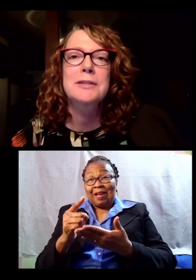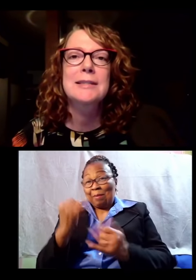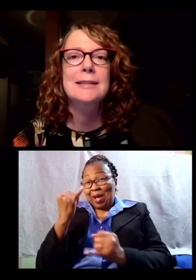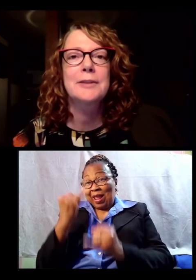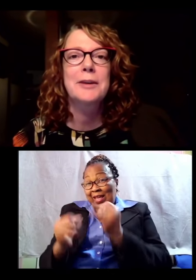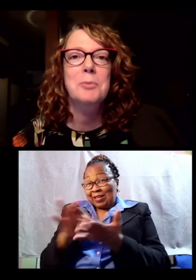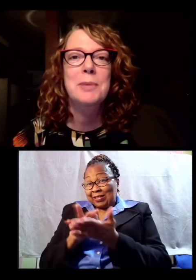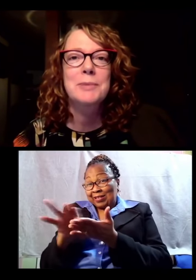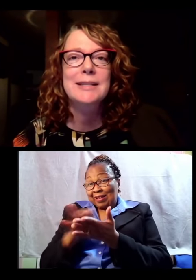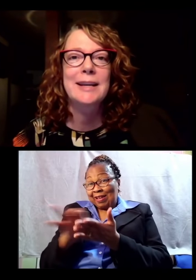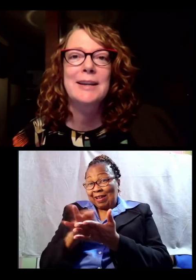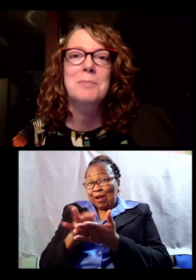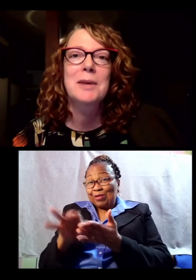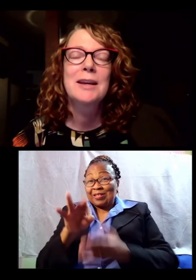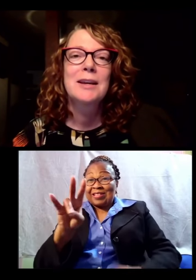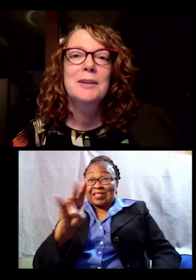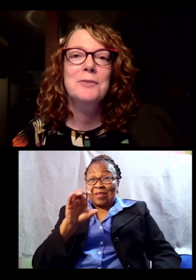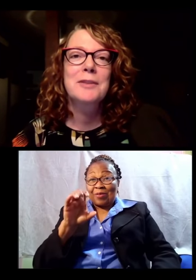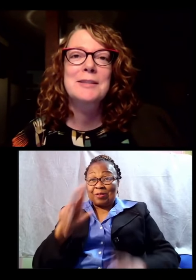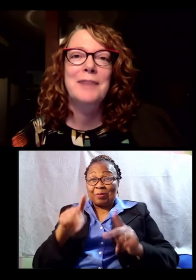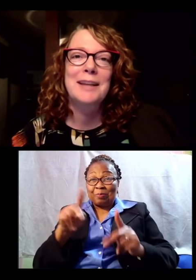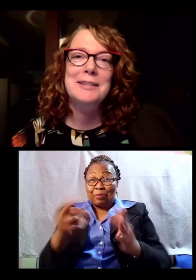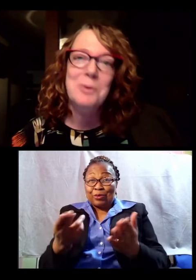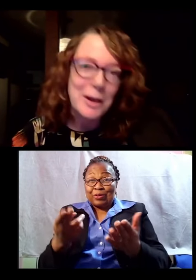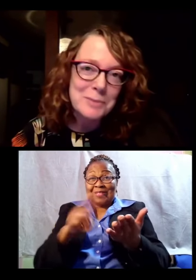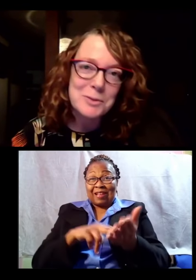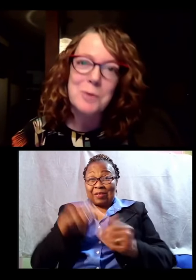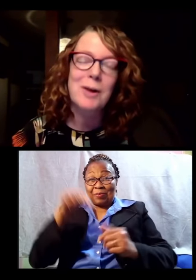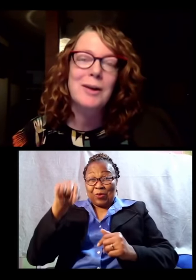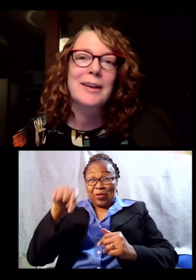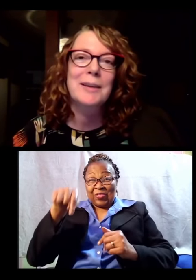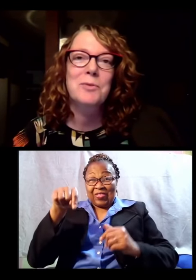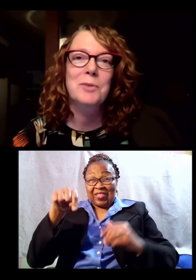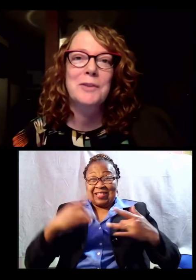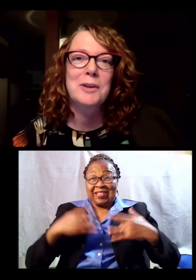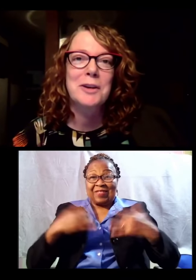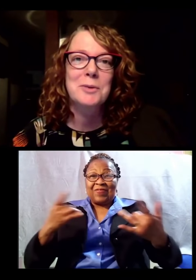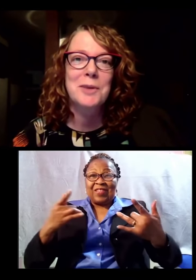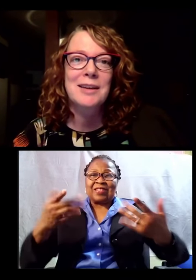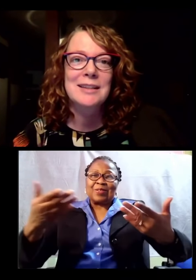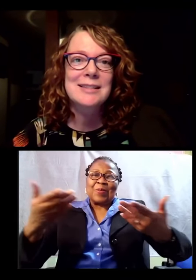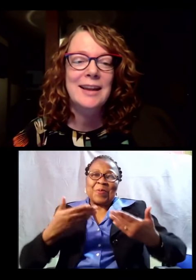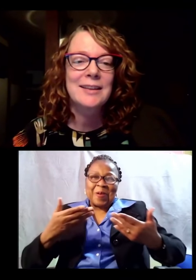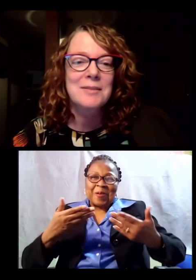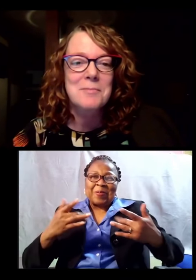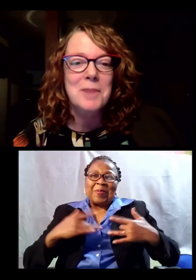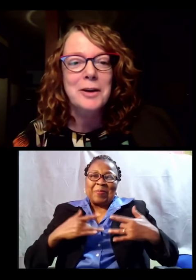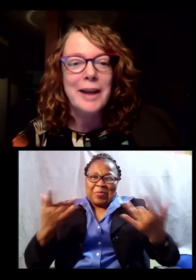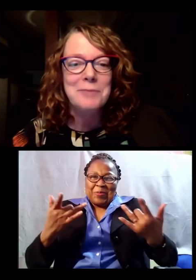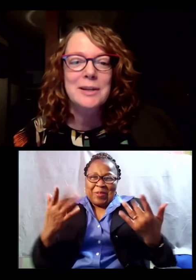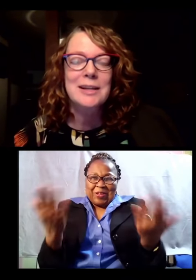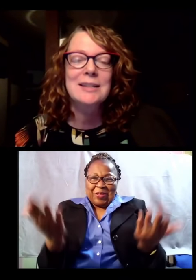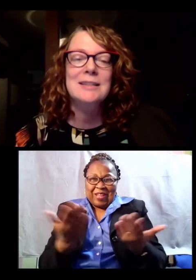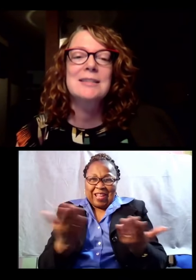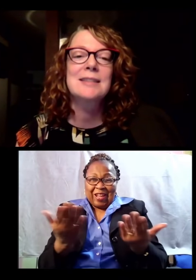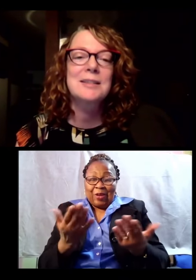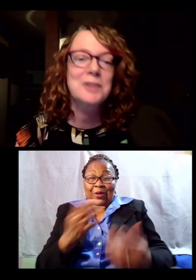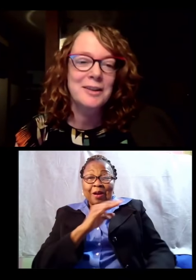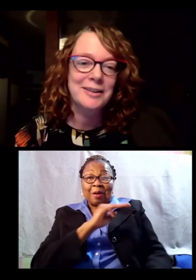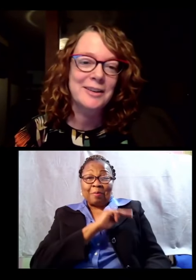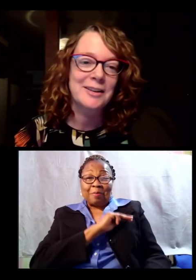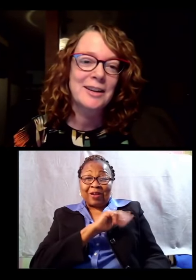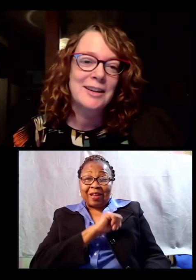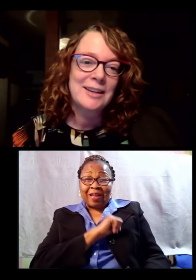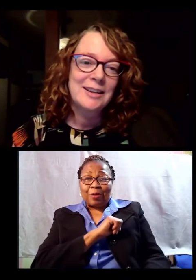were close to 700 people signed up for this event. So welcome to you all. I'm thrilled that you're here with us. And Margaret Atwood, it is such